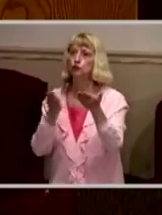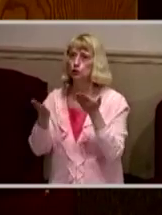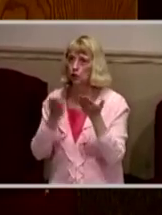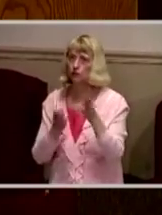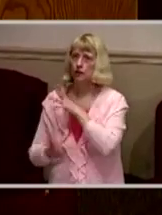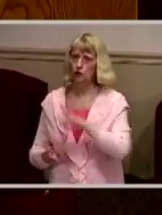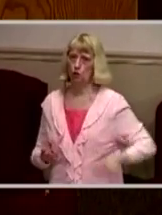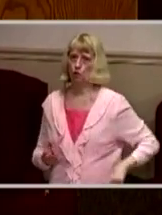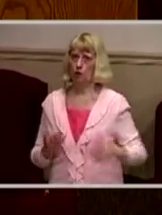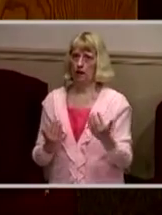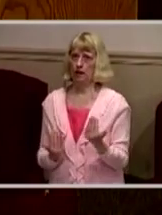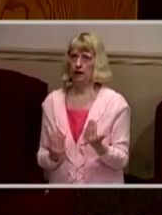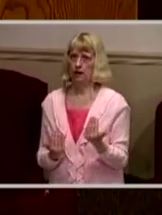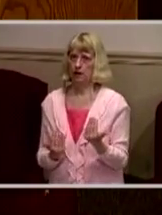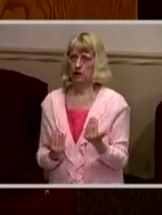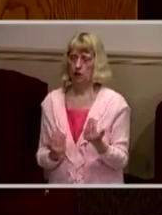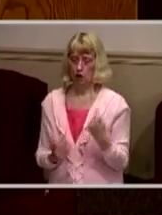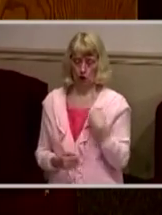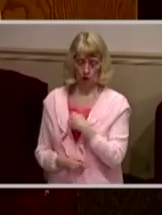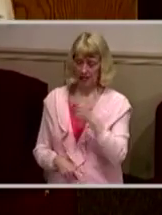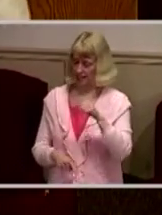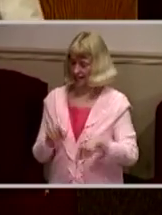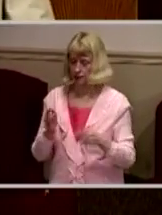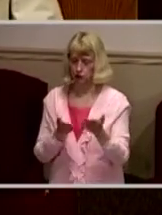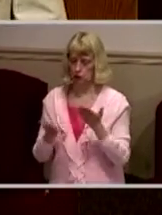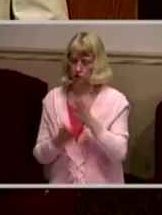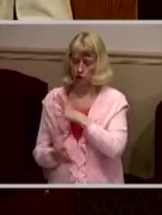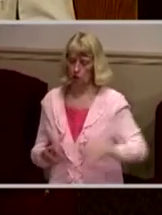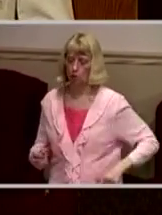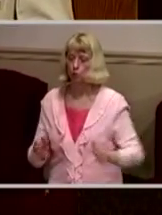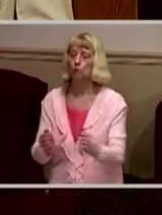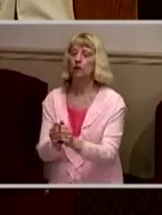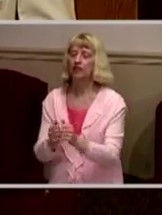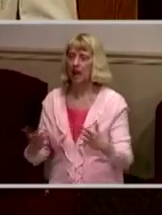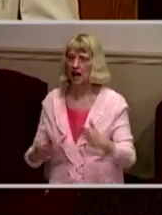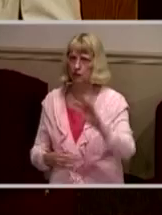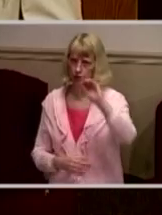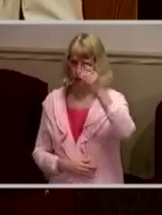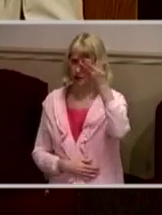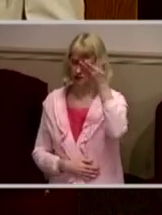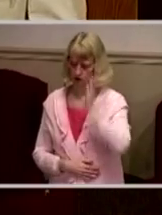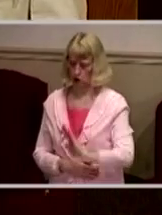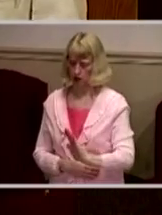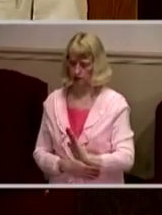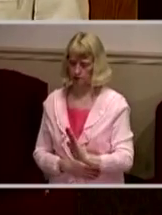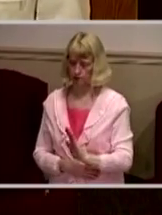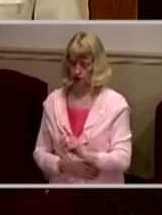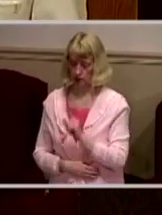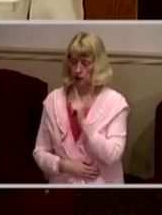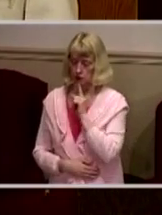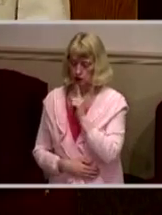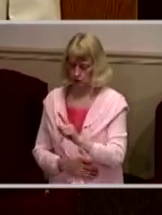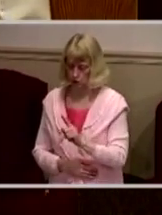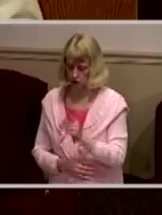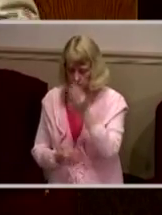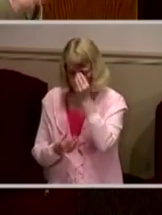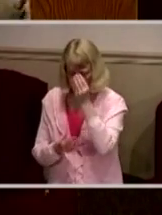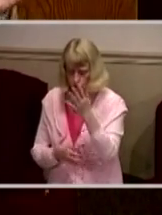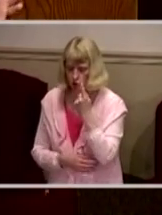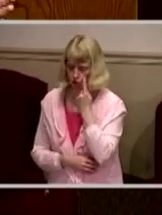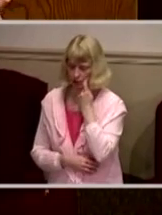Lord. You know, we can't serve the Lord apart from the grace of God. And certainly, as I said a moment